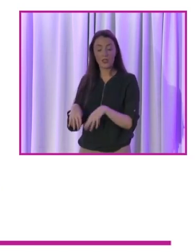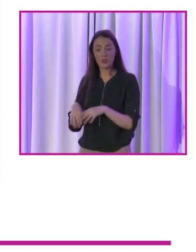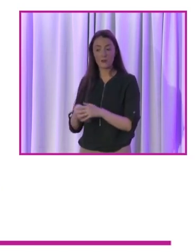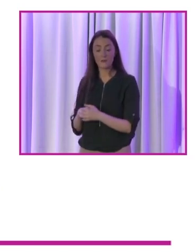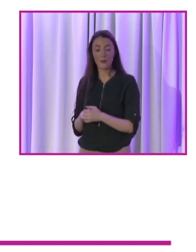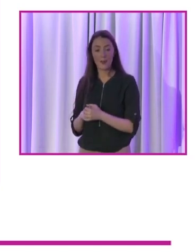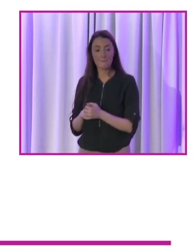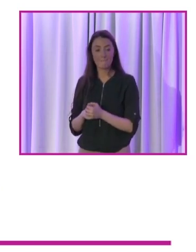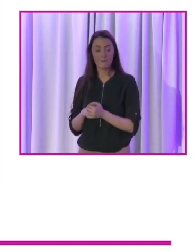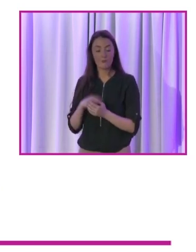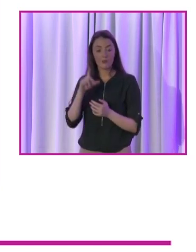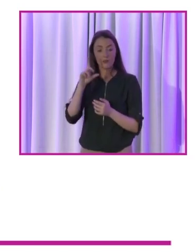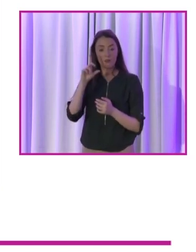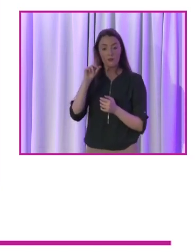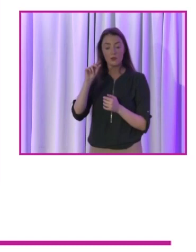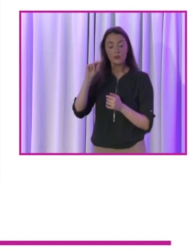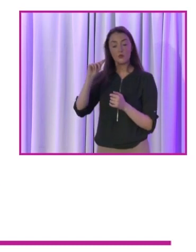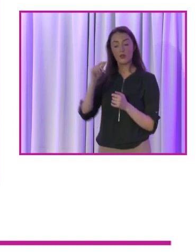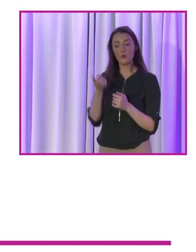In